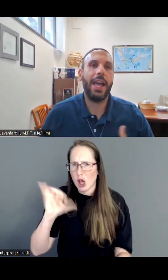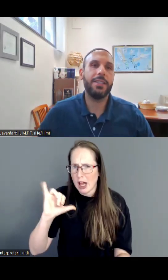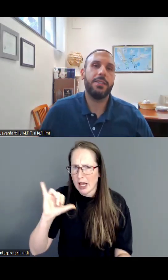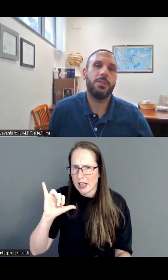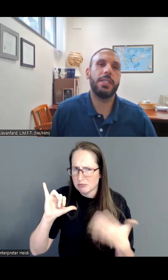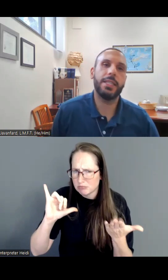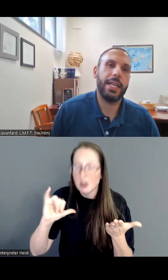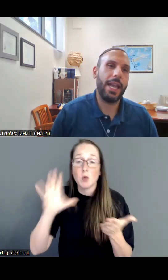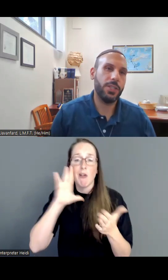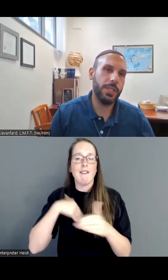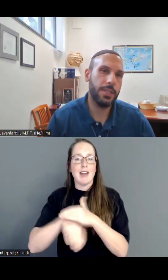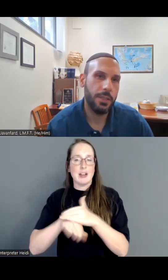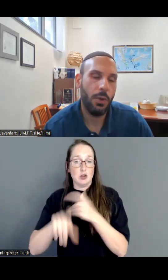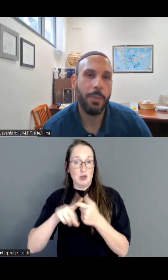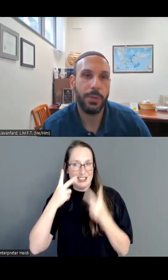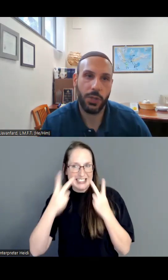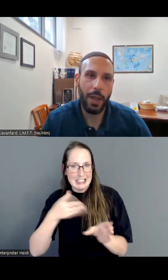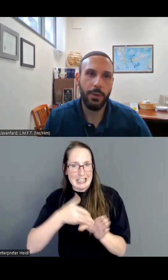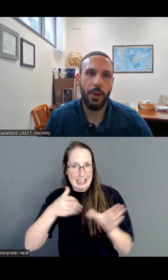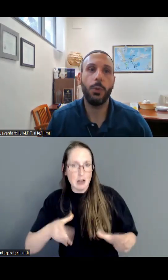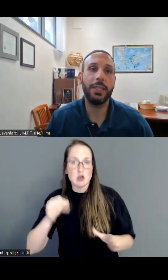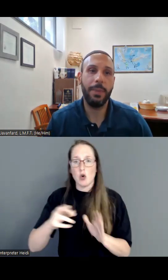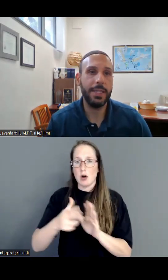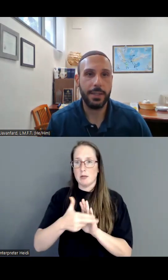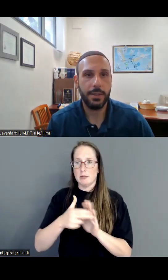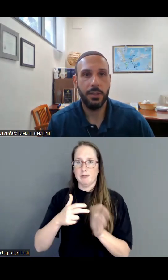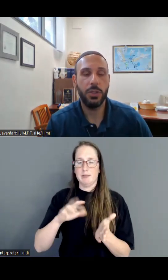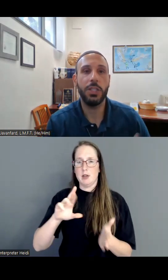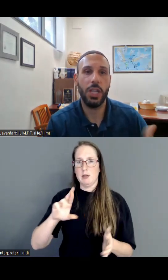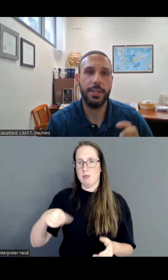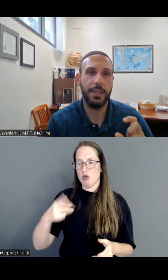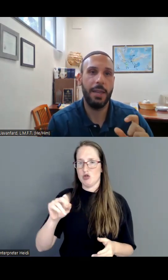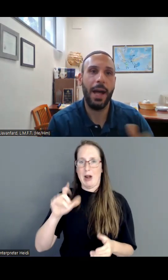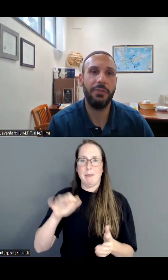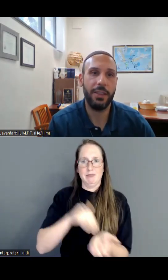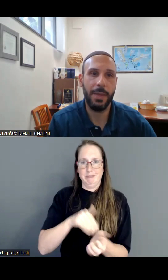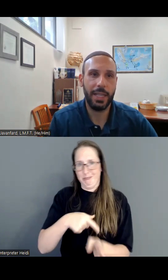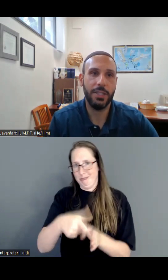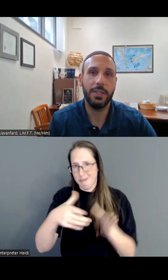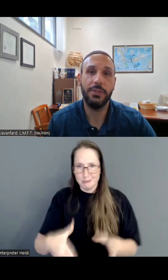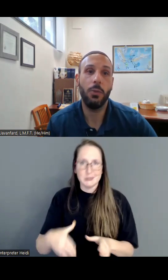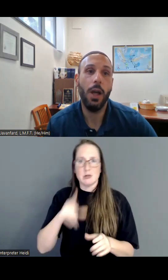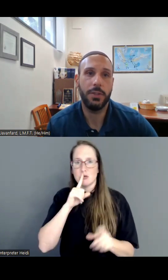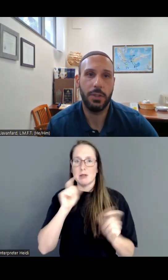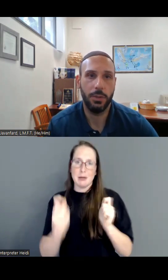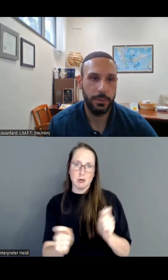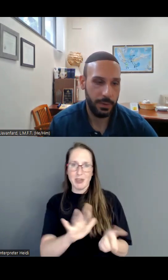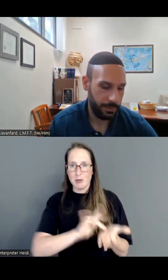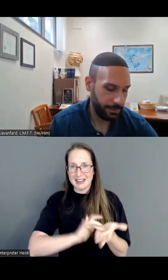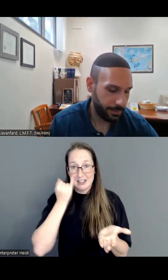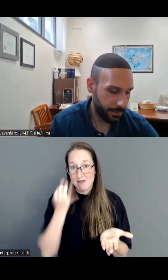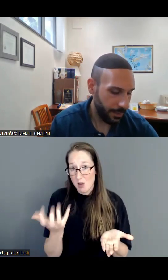to have access to see a psychiatrist or a prescriber on a weekly basis to adjust and modify their medications if they want to.